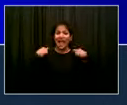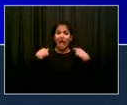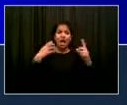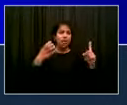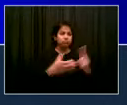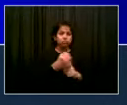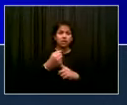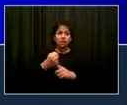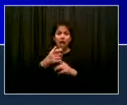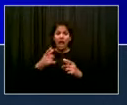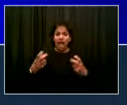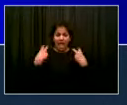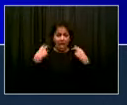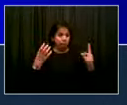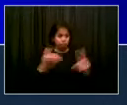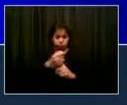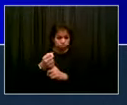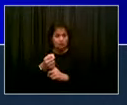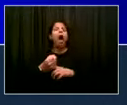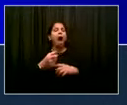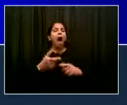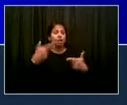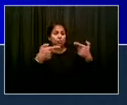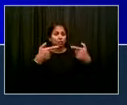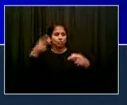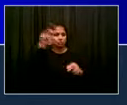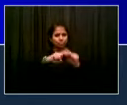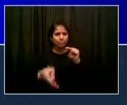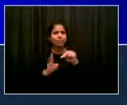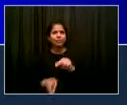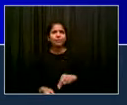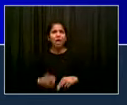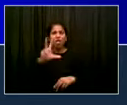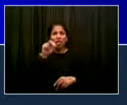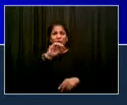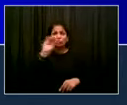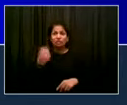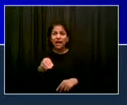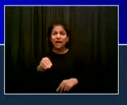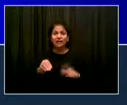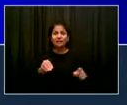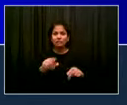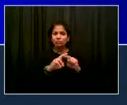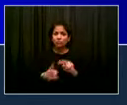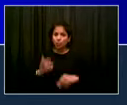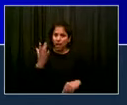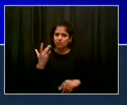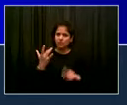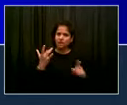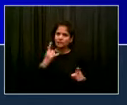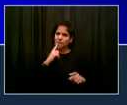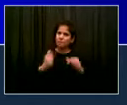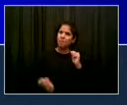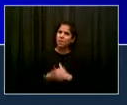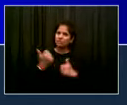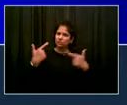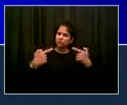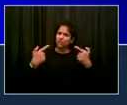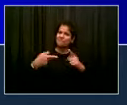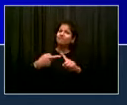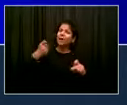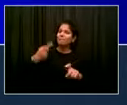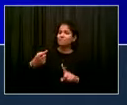decrease in shootings because those shooters are now out of circulation, because the effort systematically